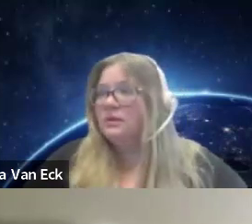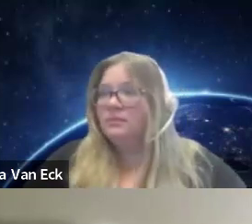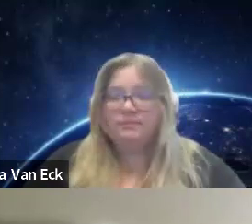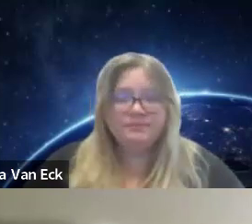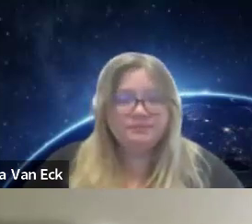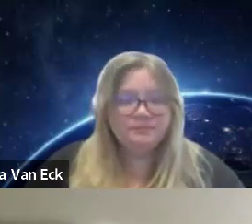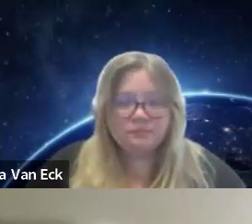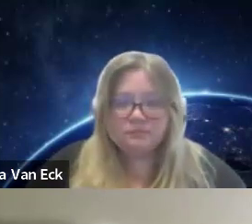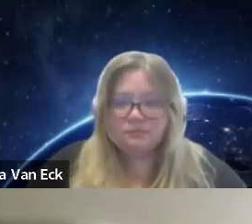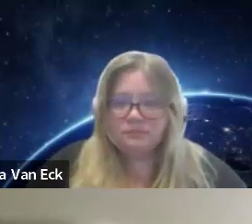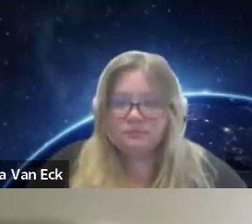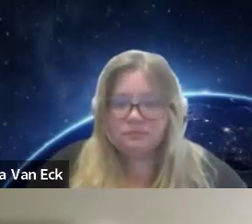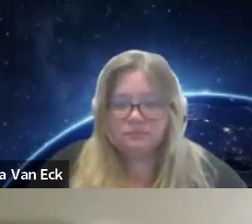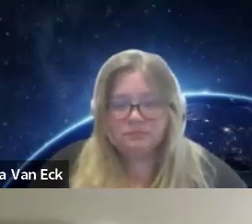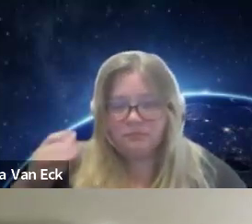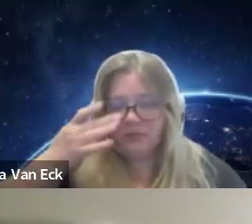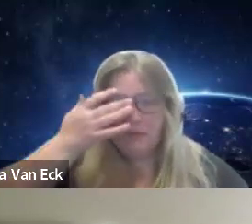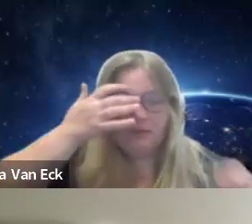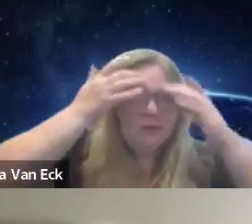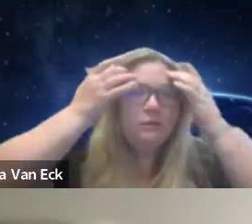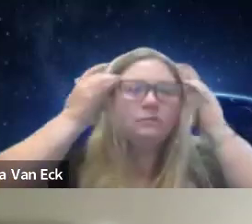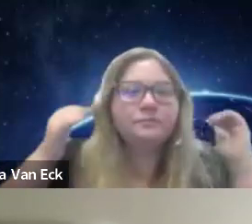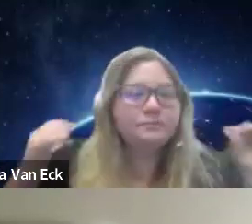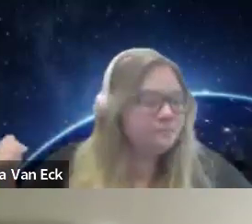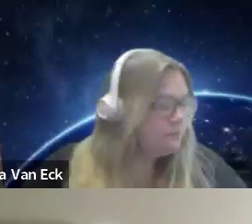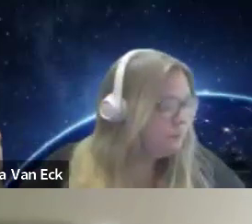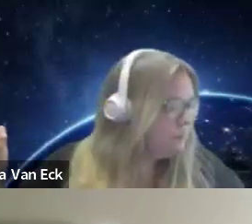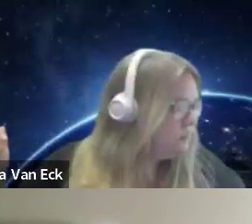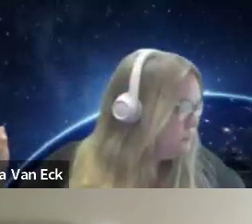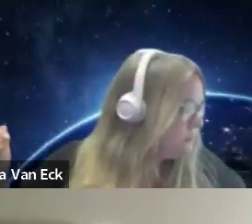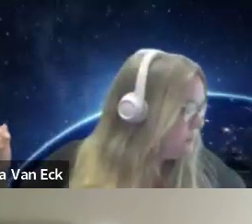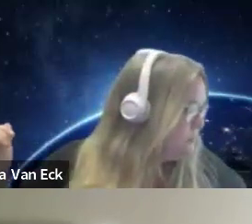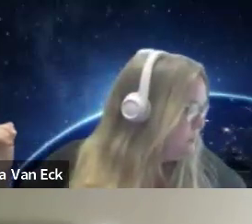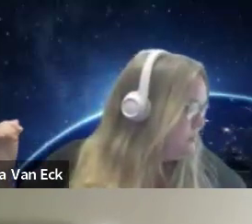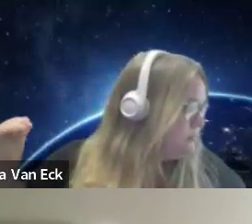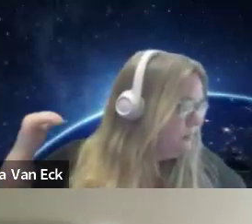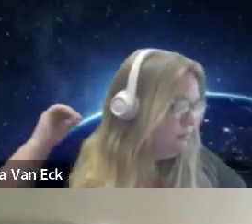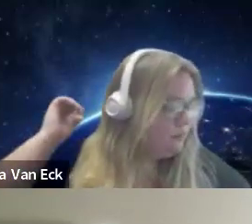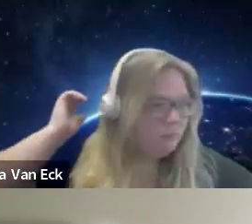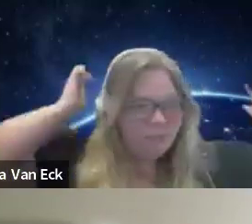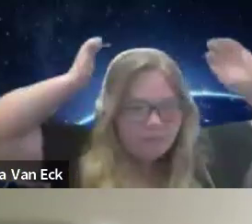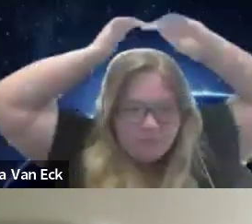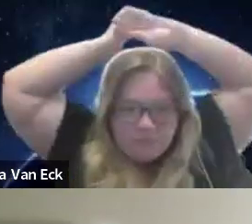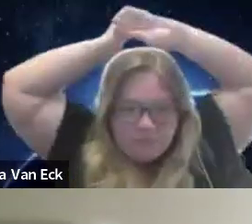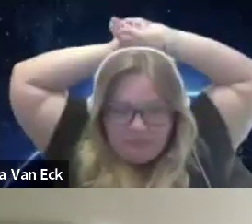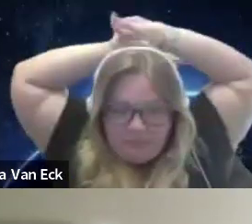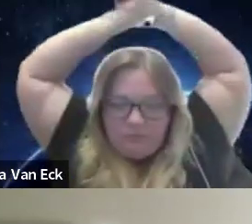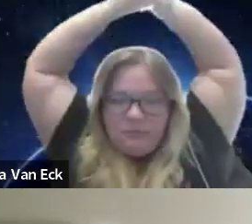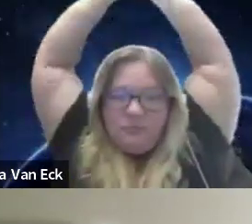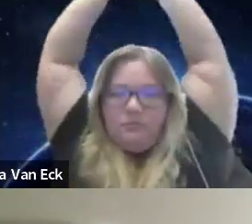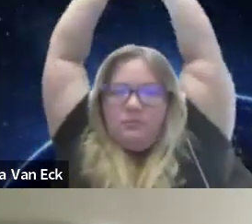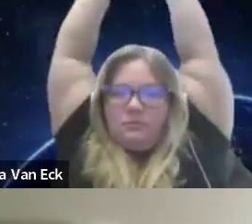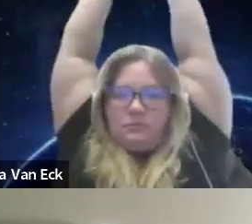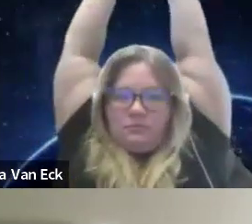Thank you. So just as the acknowledgements come out, if you guys are seeing any errors or you see